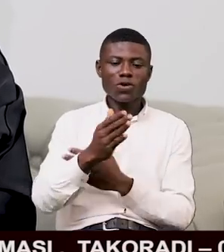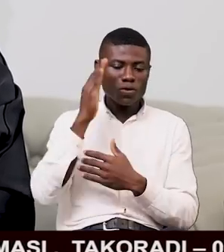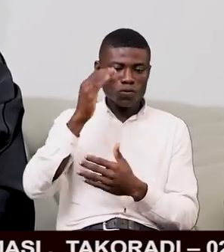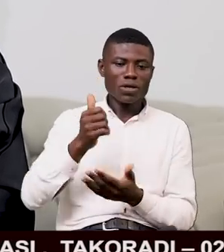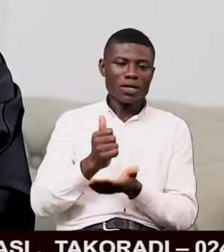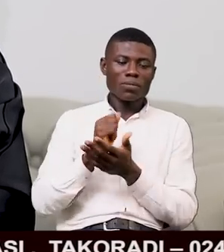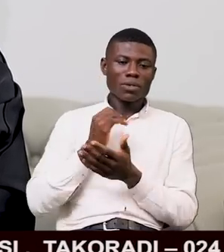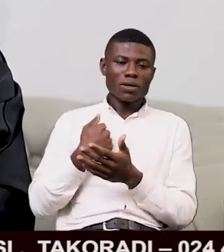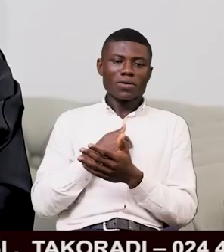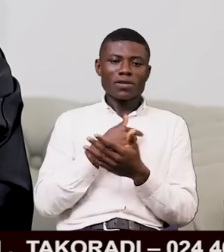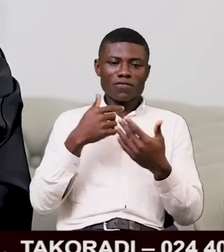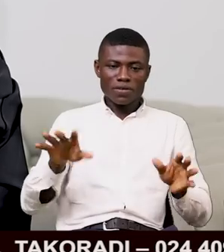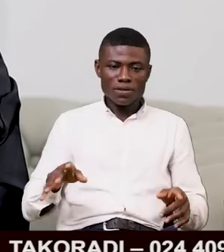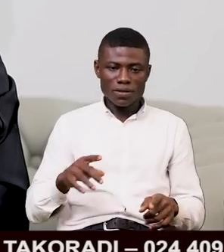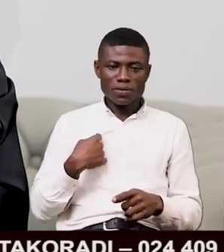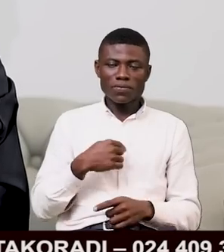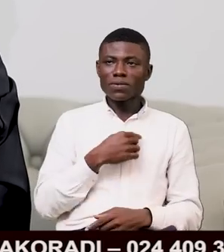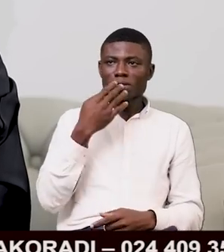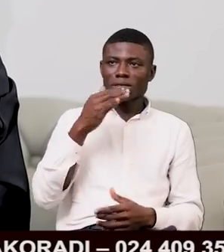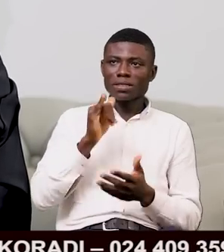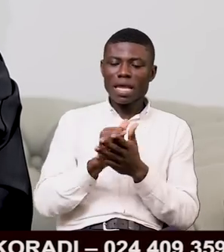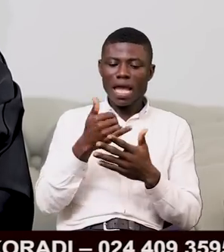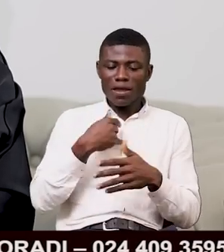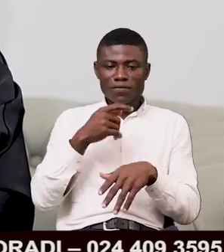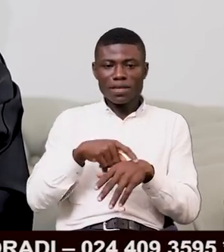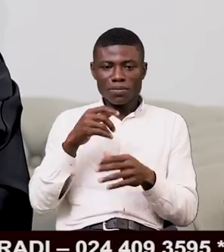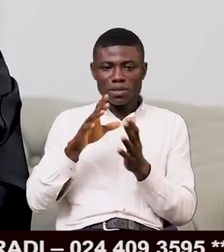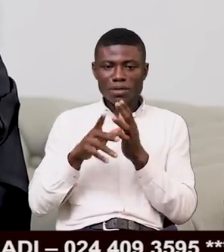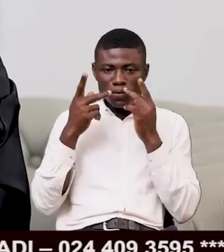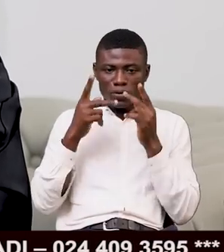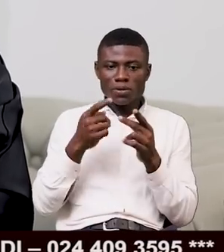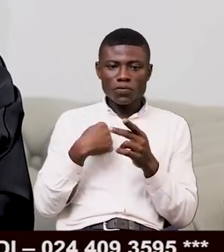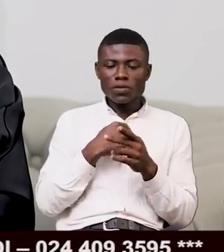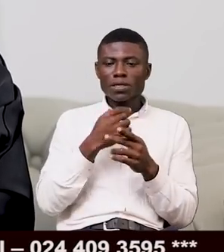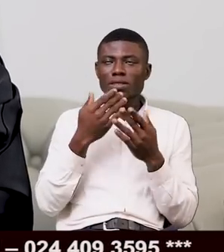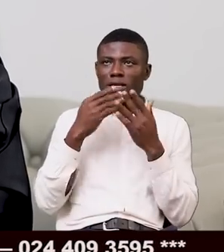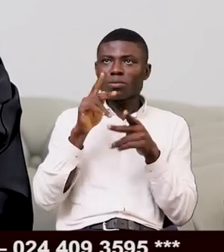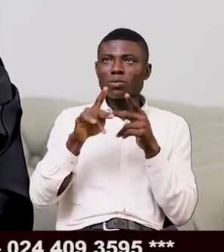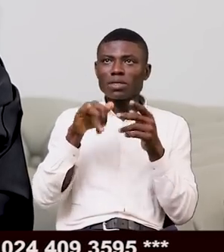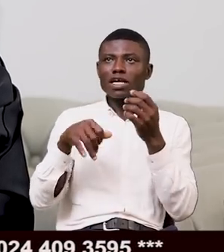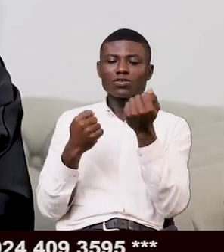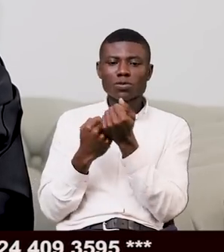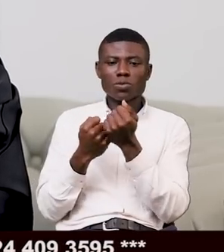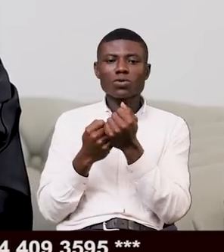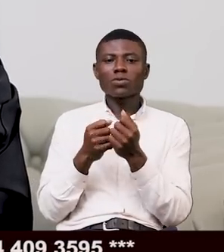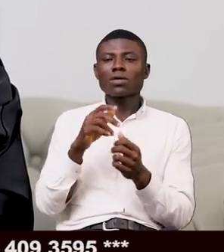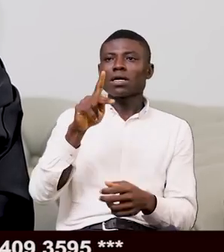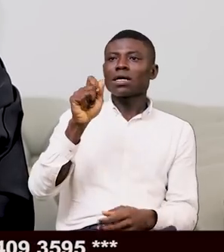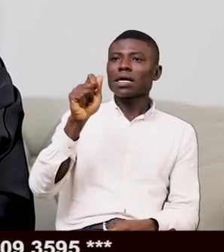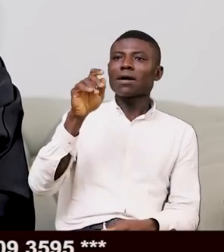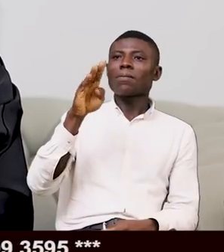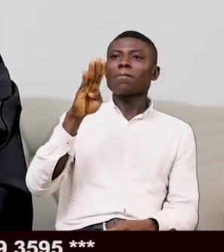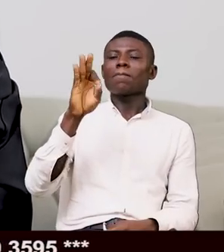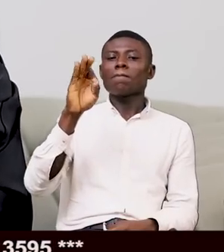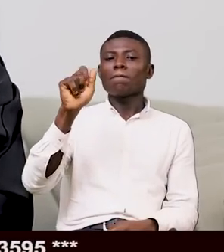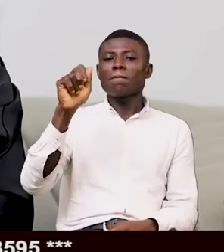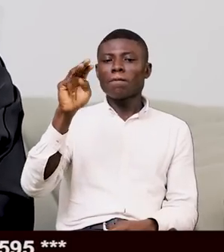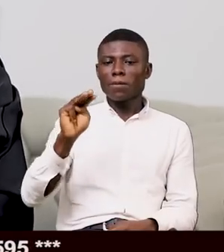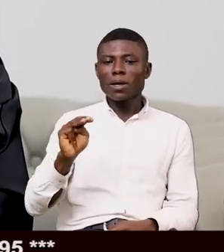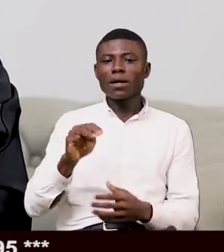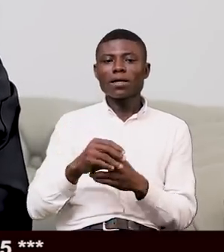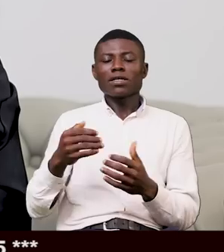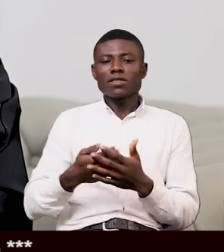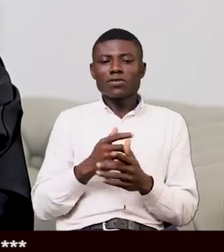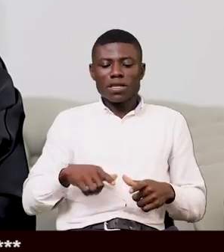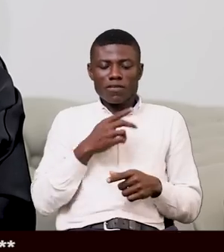be do. Yet I was so in your brief, yet the sponsors are Seka Farm Ghana Limited, New Life Homeopathy. Celsius